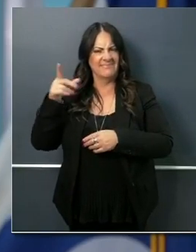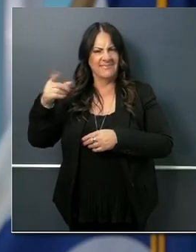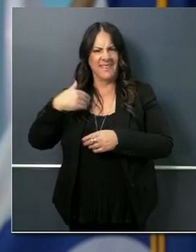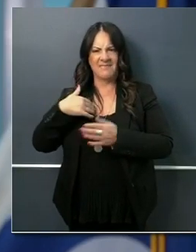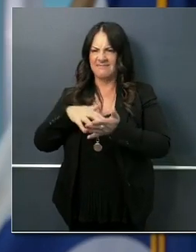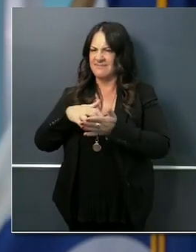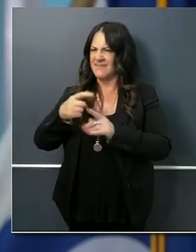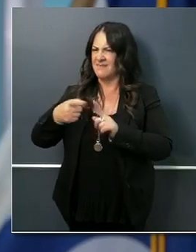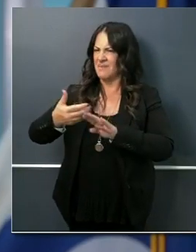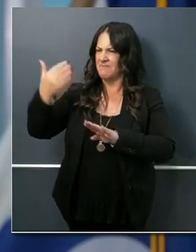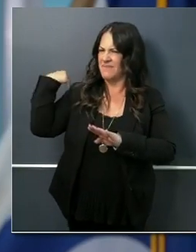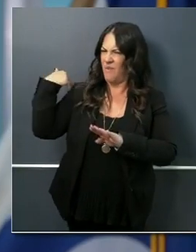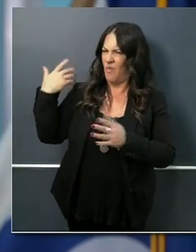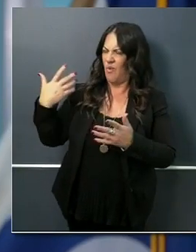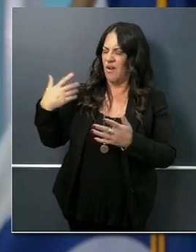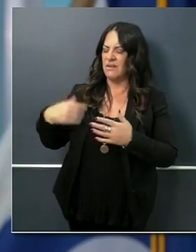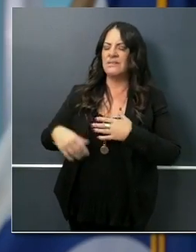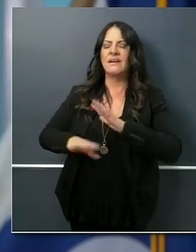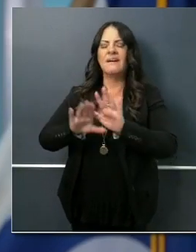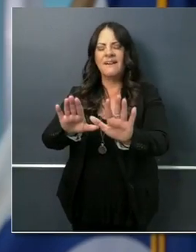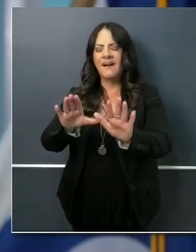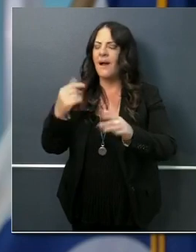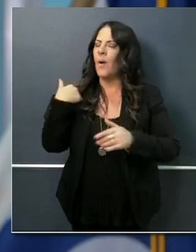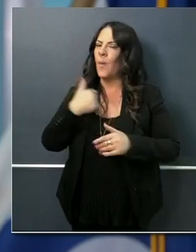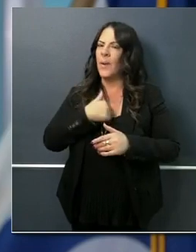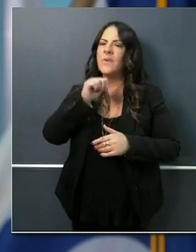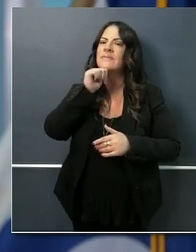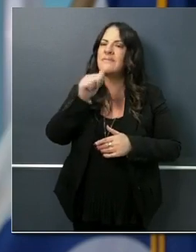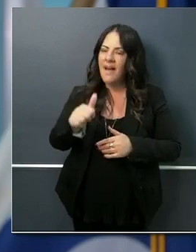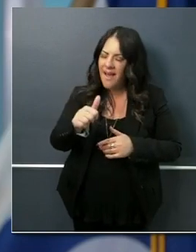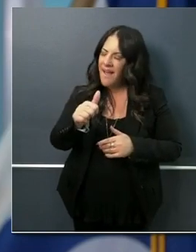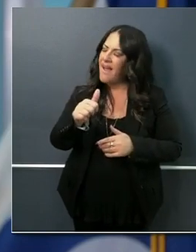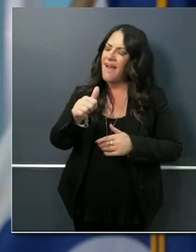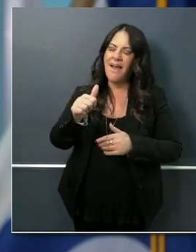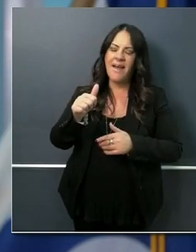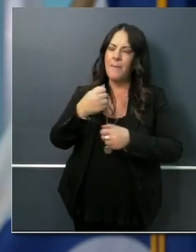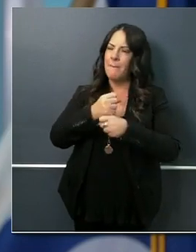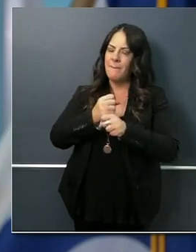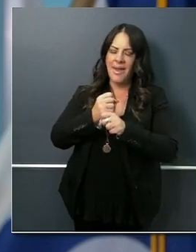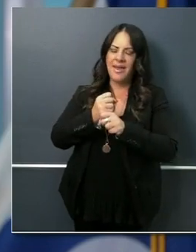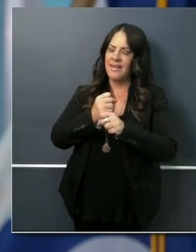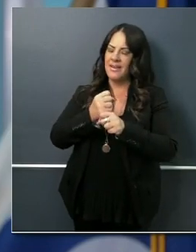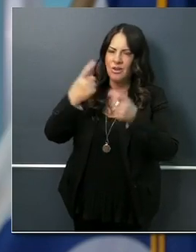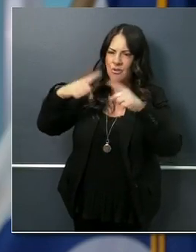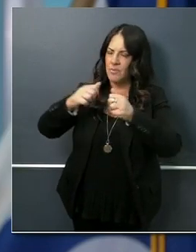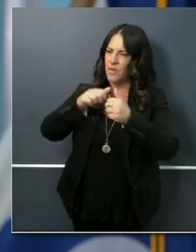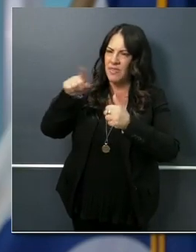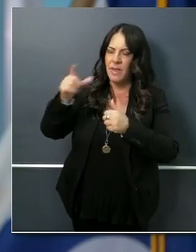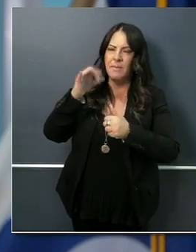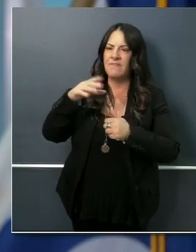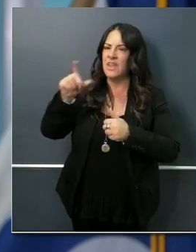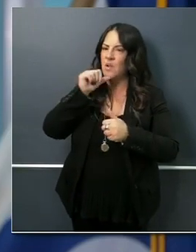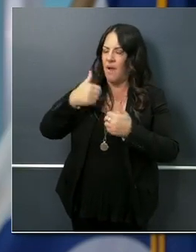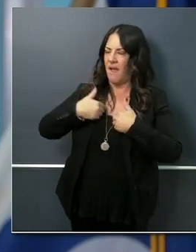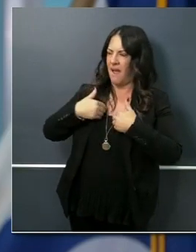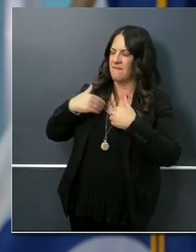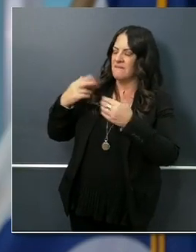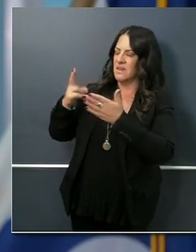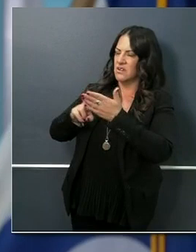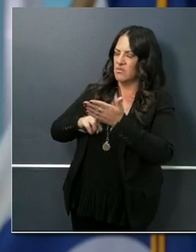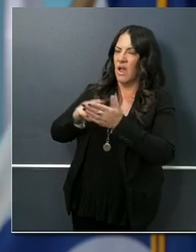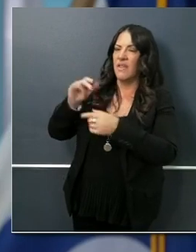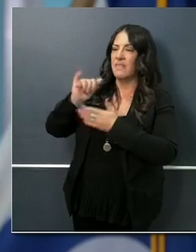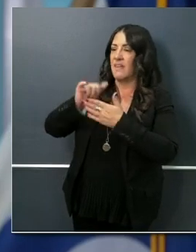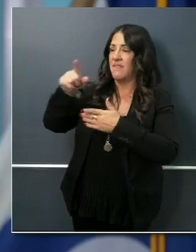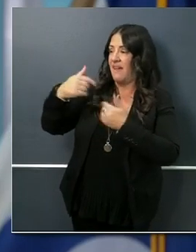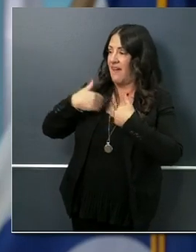that don't meet FDA approval, NIOSH approval, that do not meet our contractual approval. We have a contract that I'll put